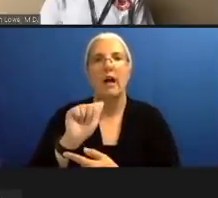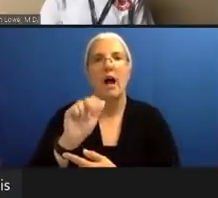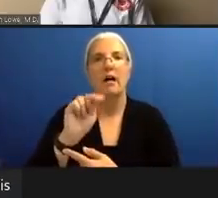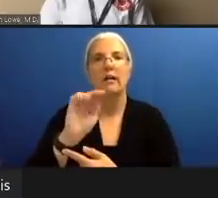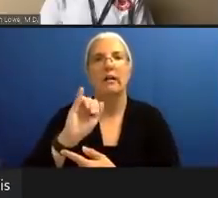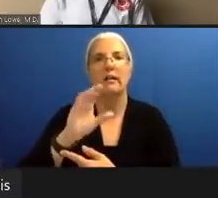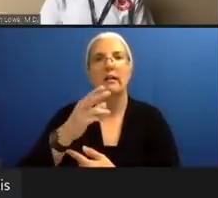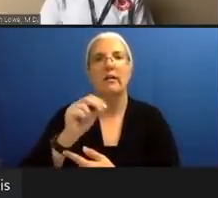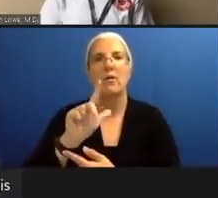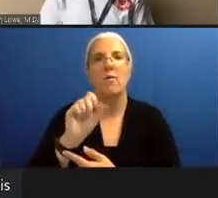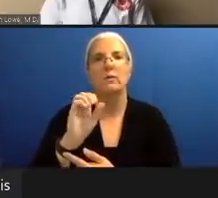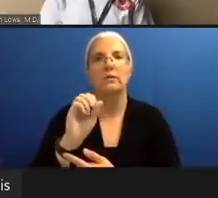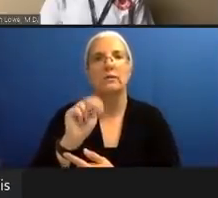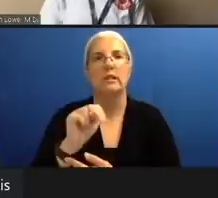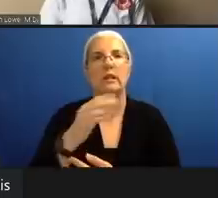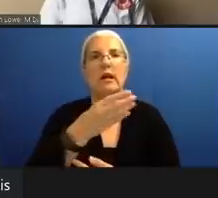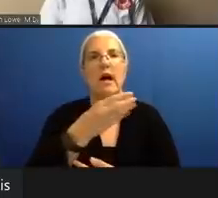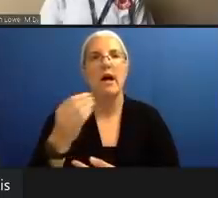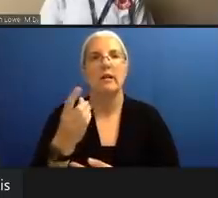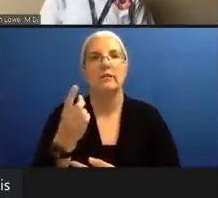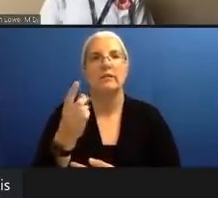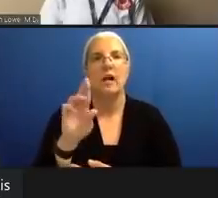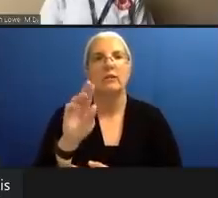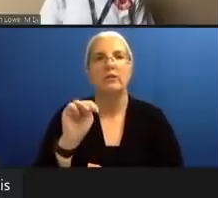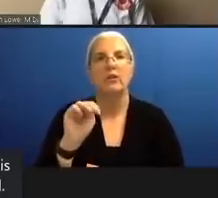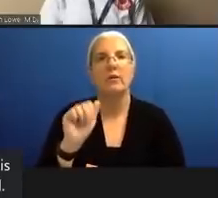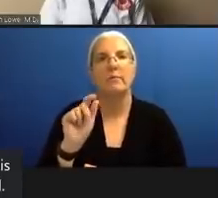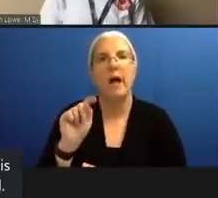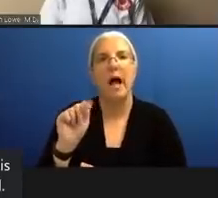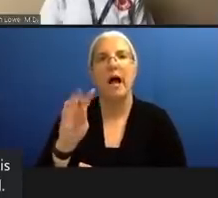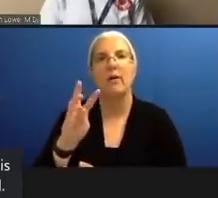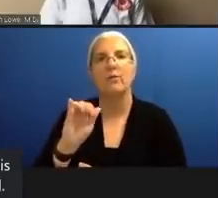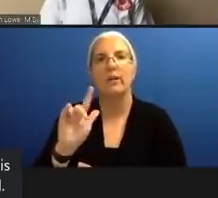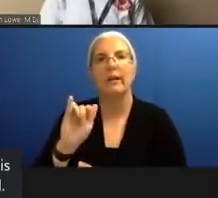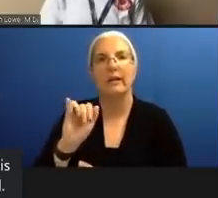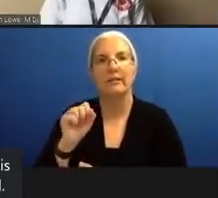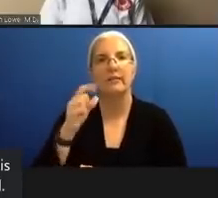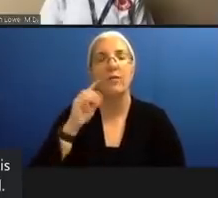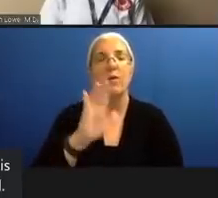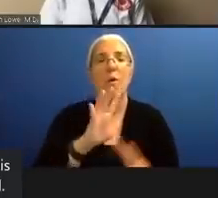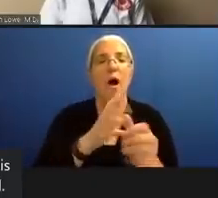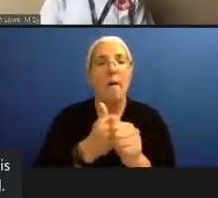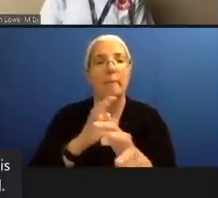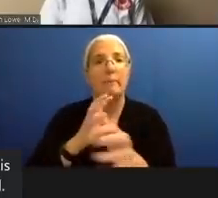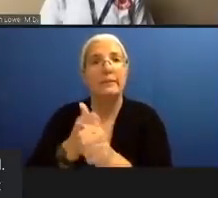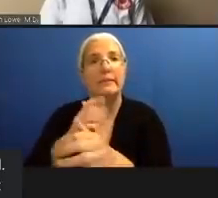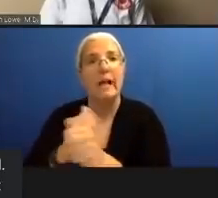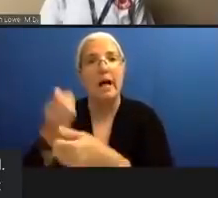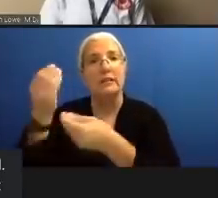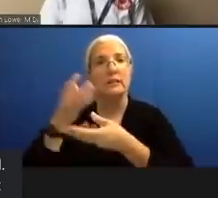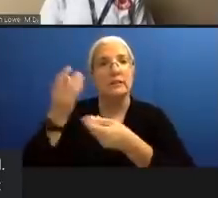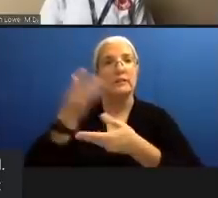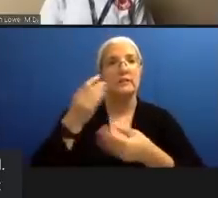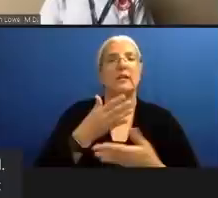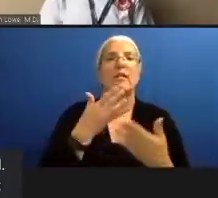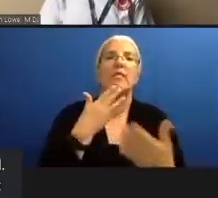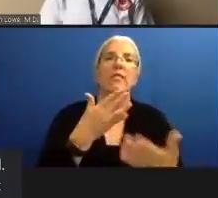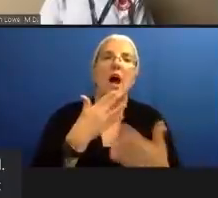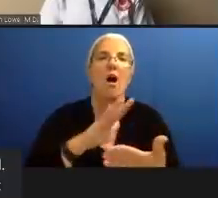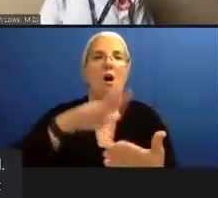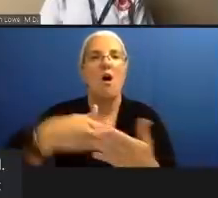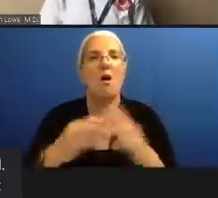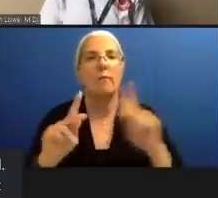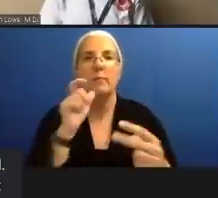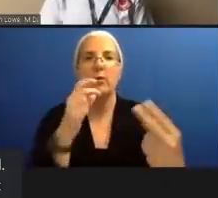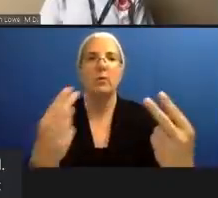informative update as well. And I would like to thank you, all of you that are watching online. This event